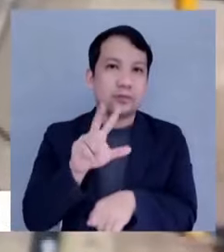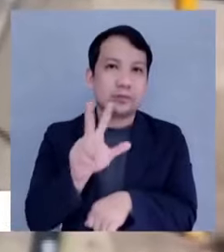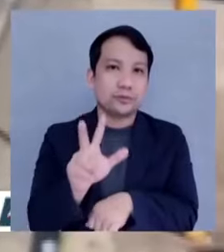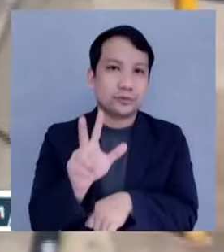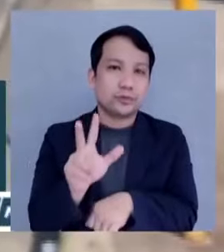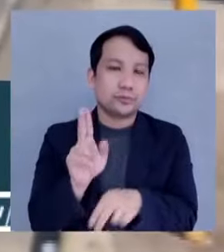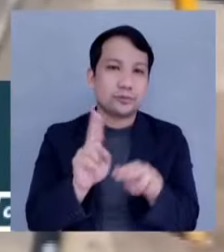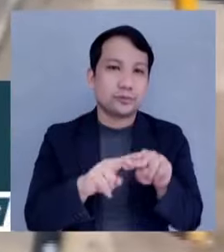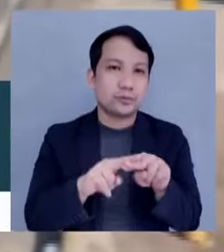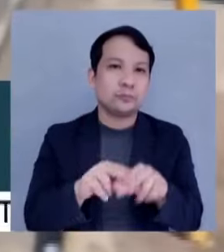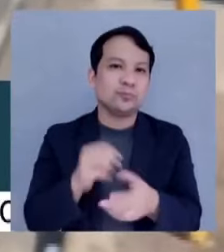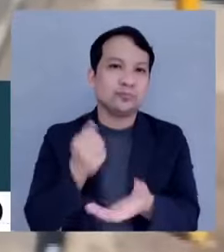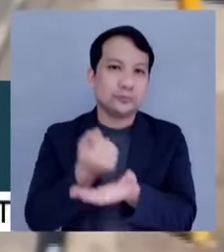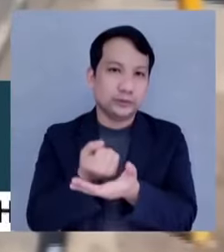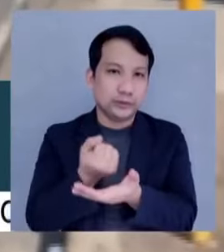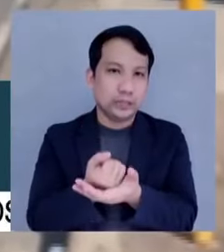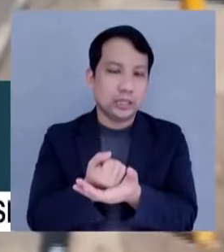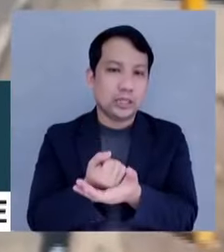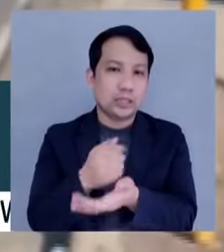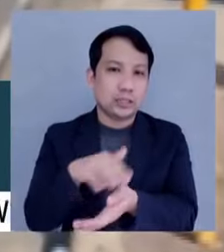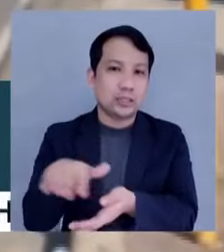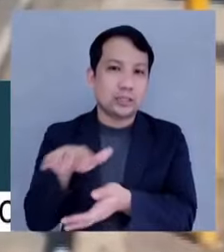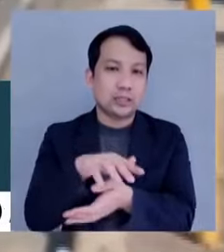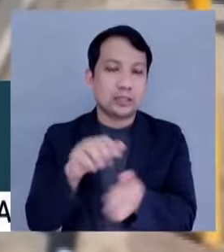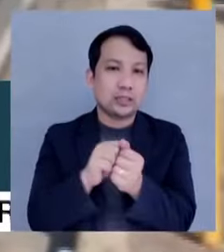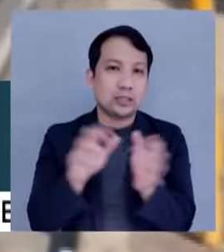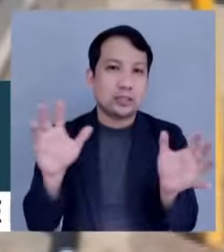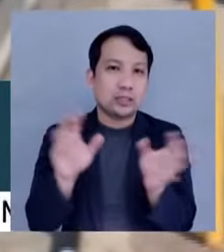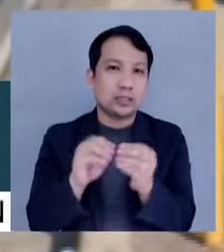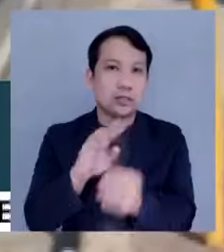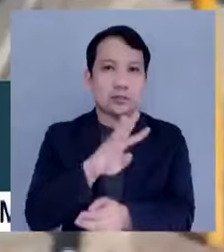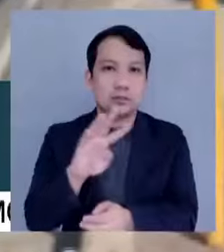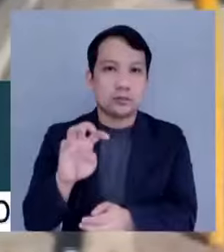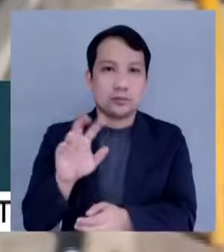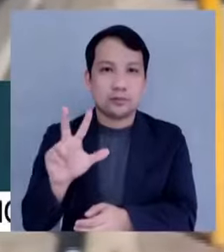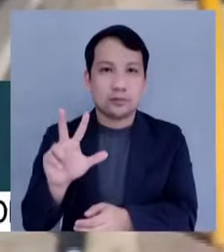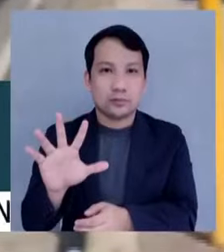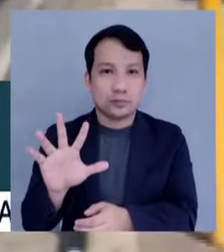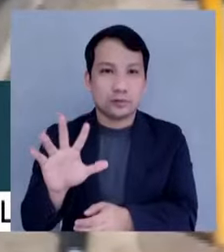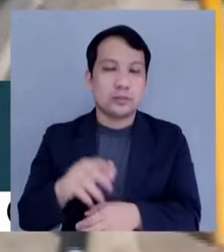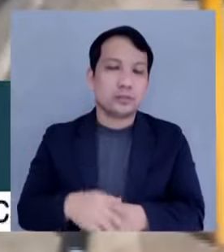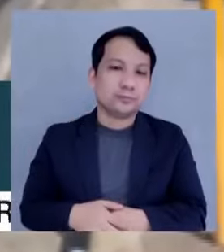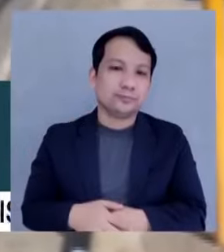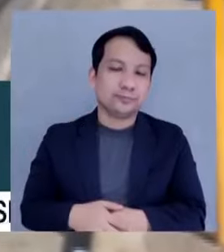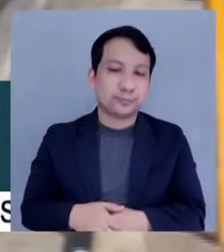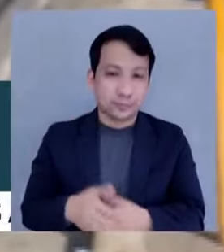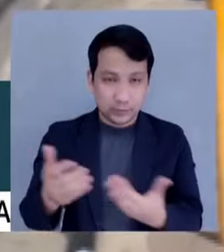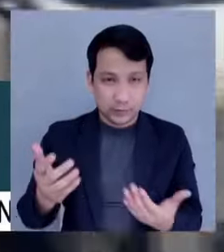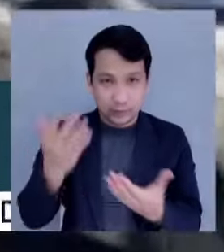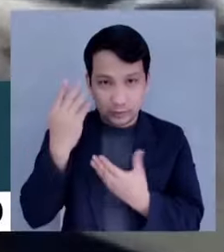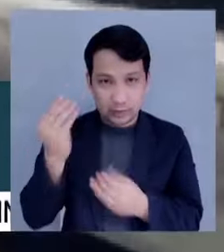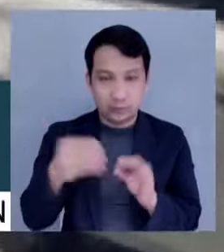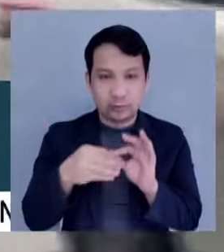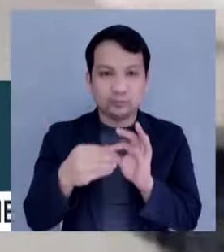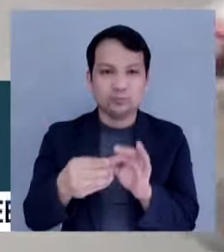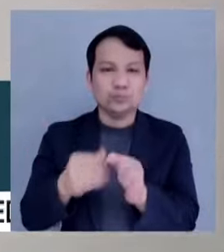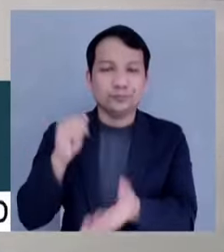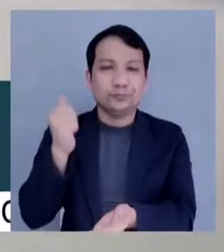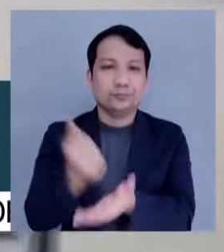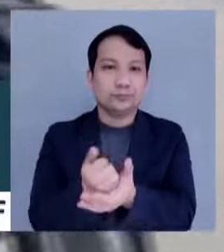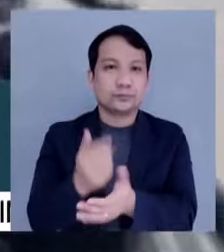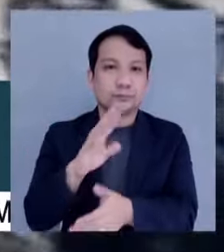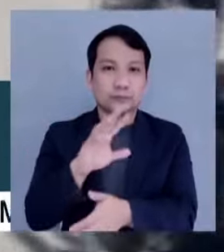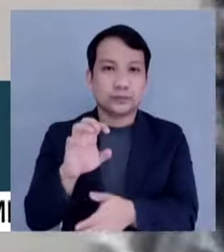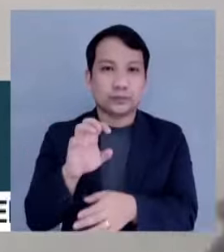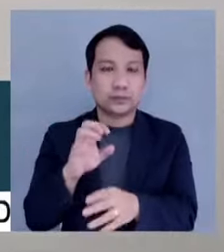increase, bringing the region's daily minimum wage to 435 pesos. Meanwhile, the board also approved a 500 peso